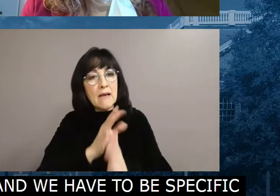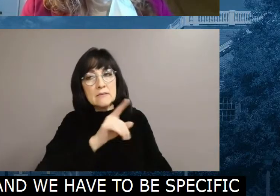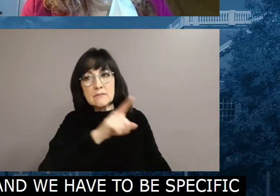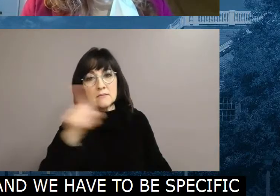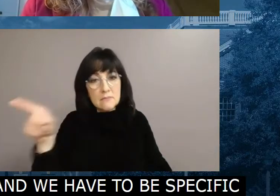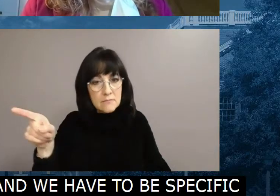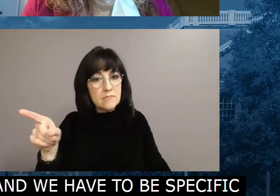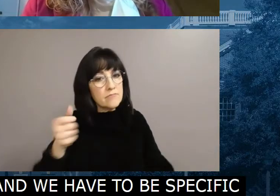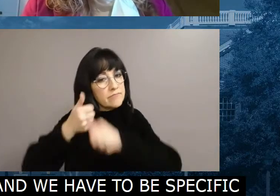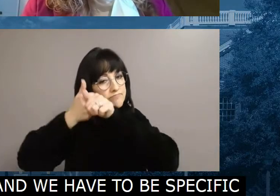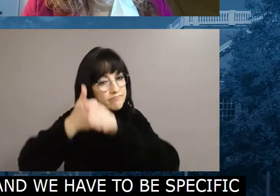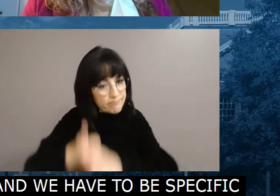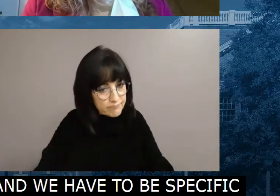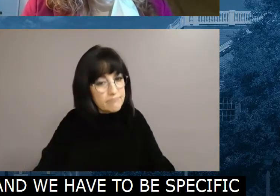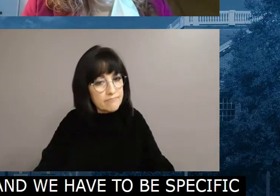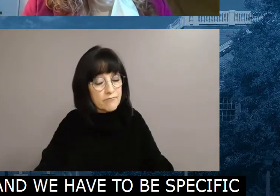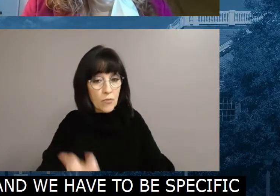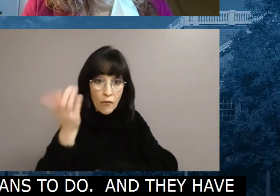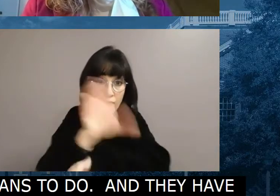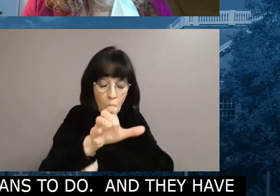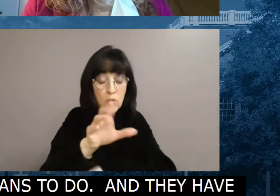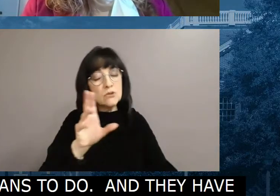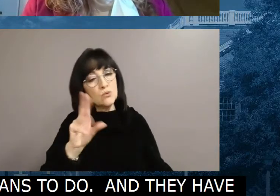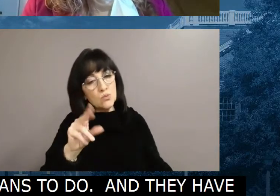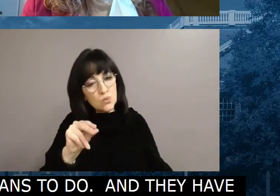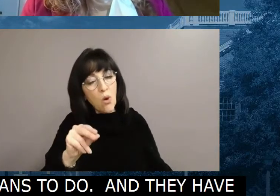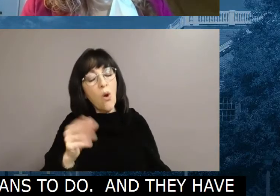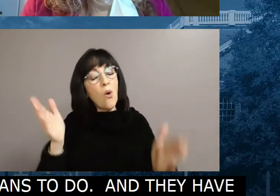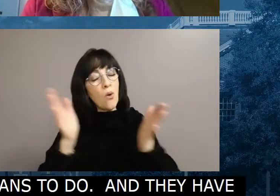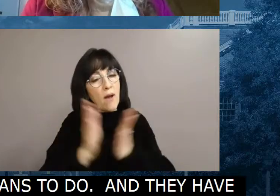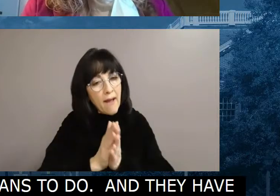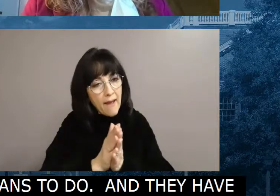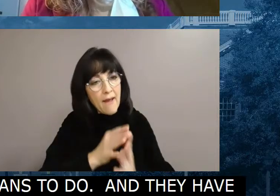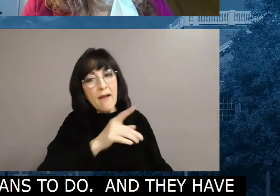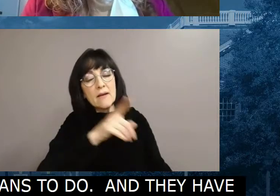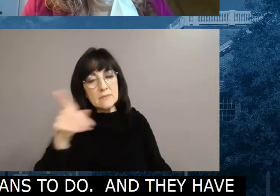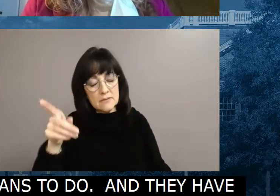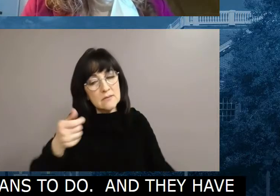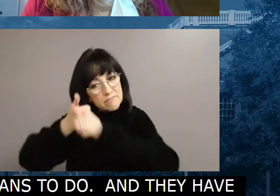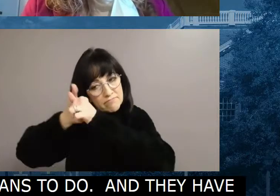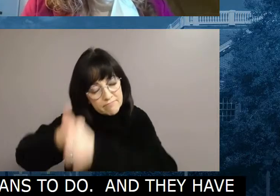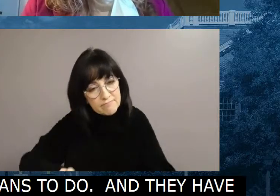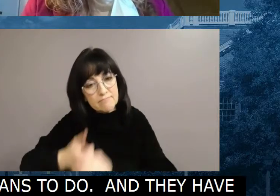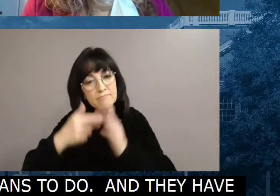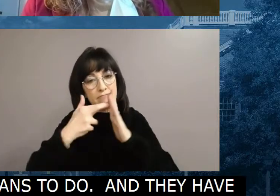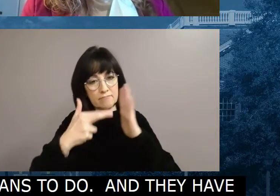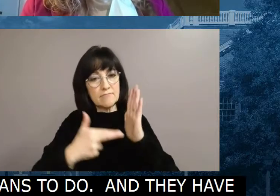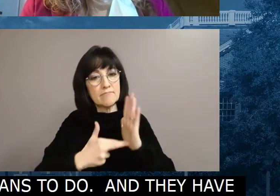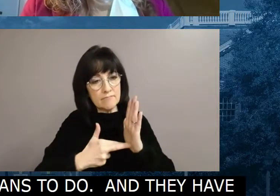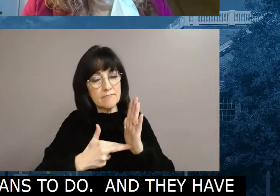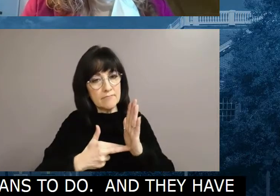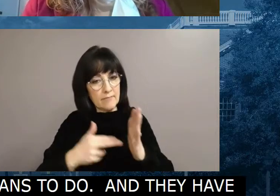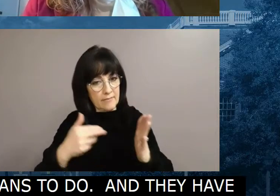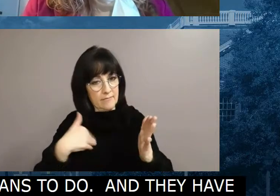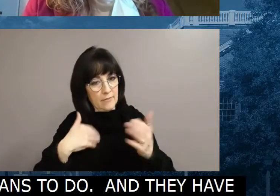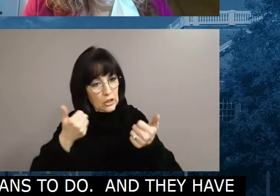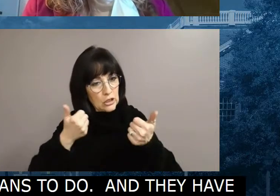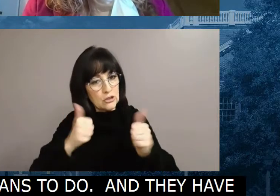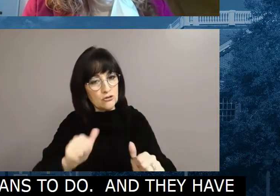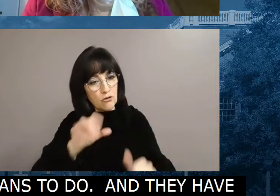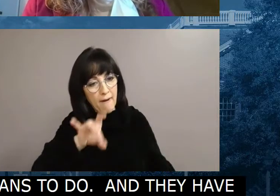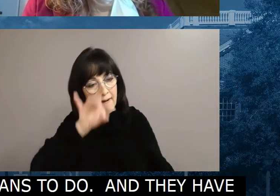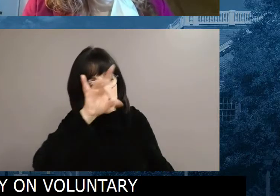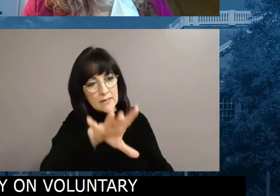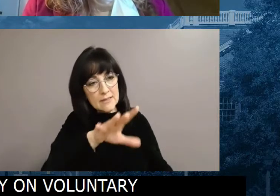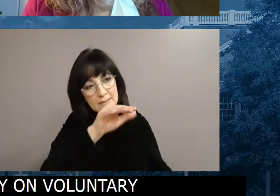them to do, why we're asking them to do it, make them think beyond just their own, household, and